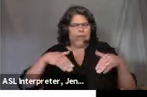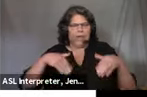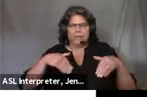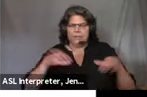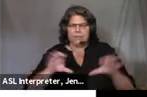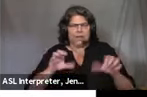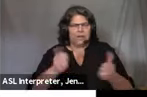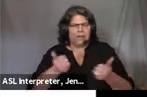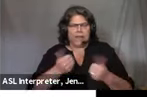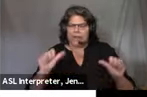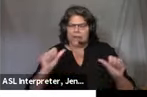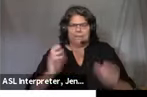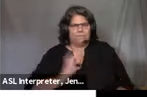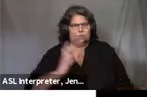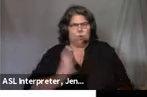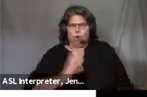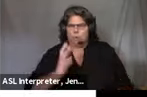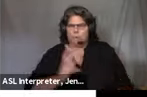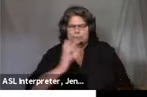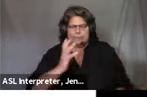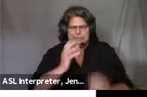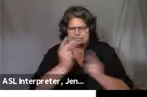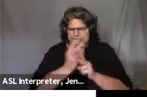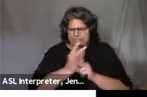any formal numerical